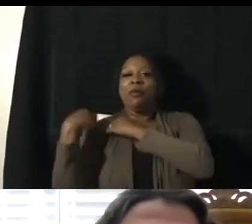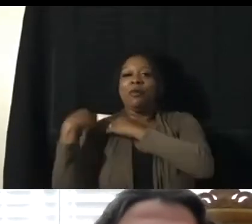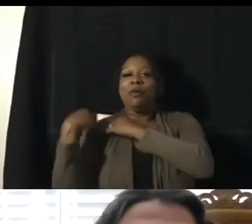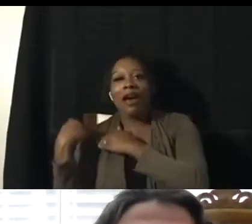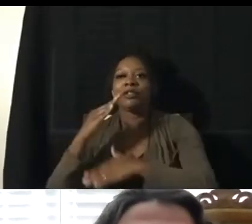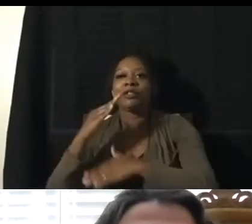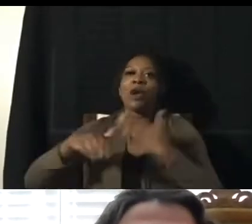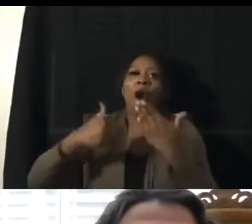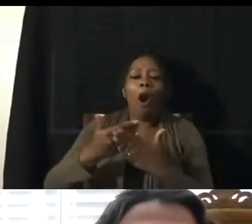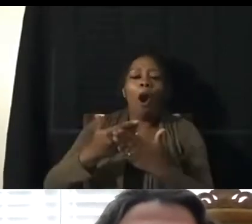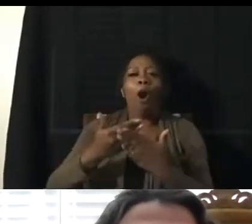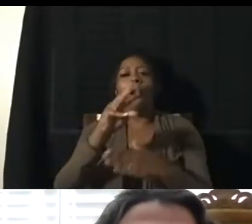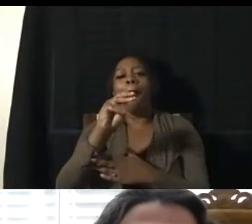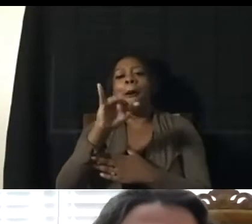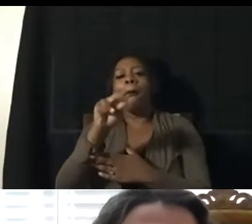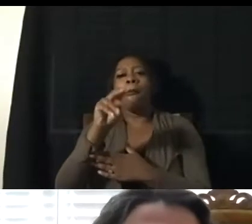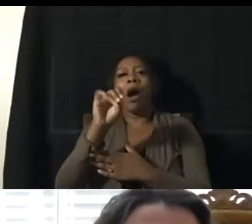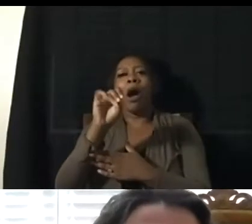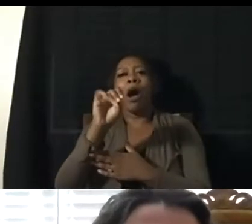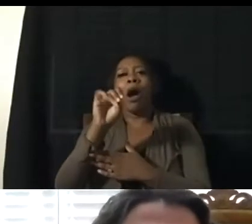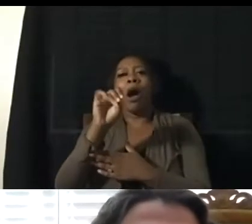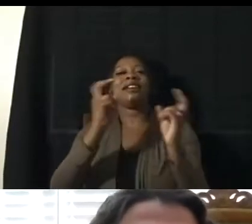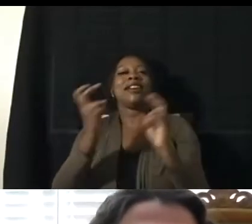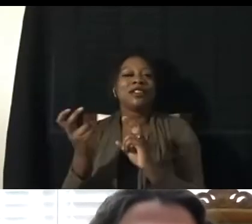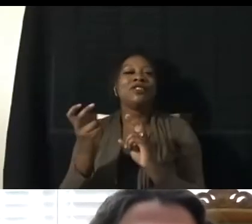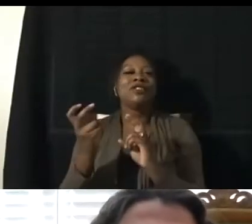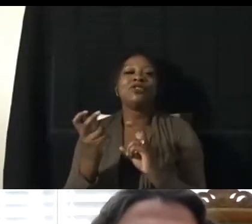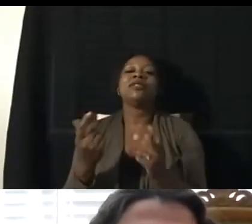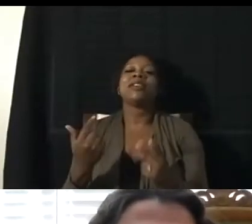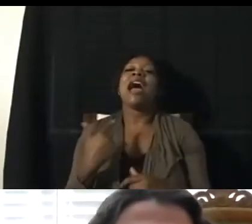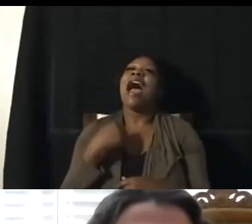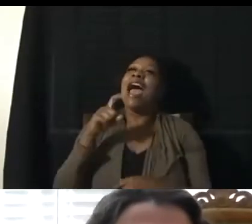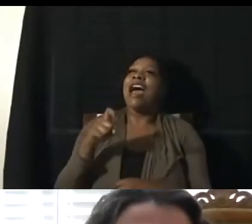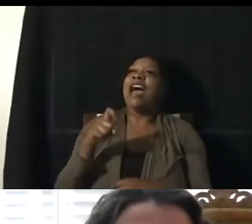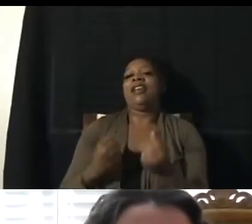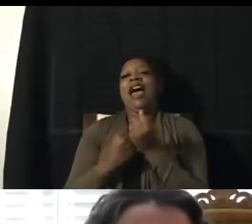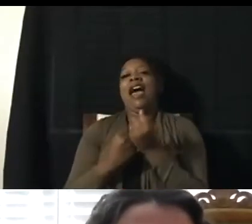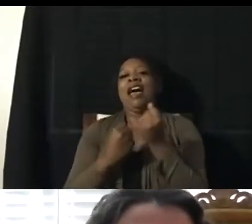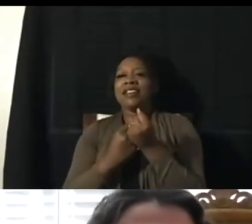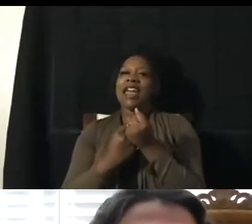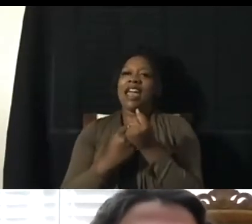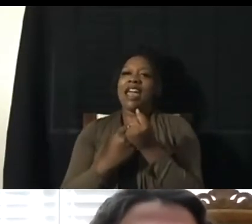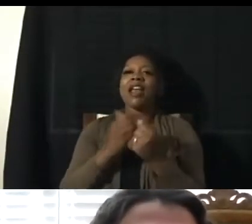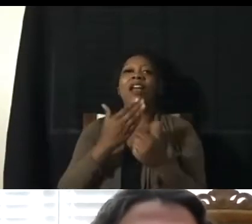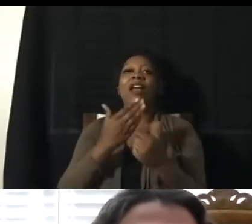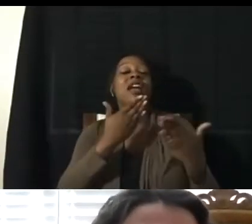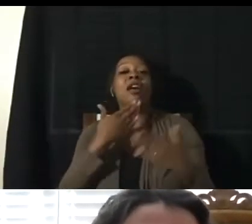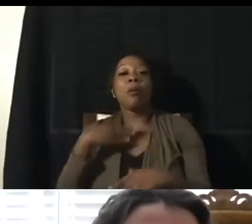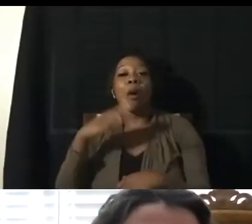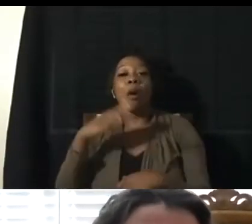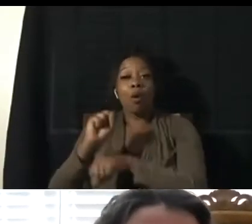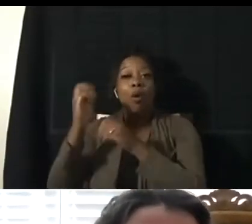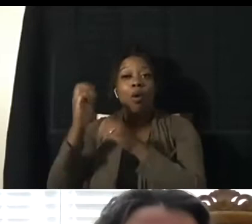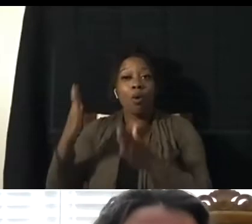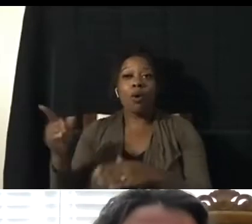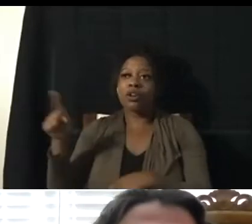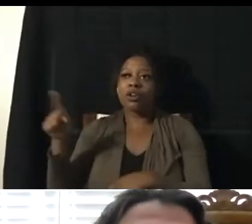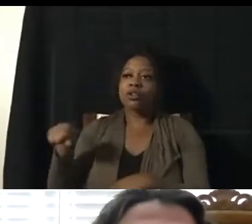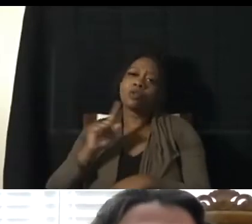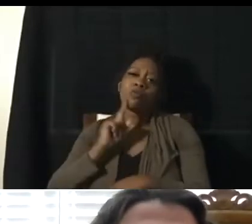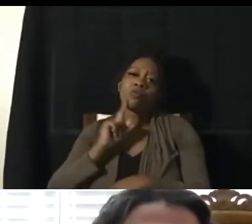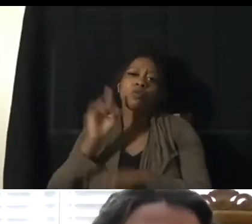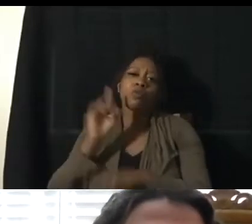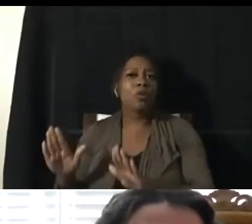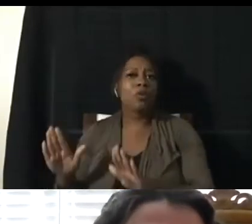issues. And so I've really had to kind of advocate, and thankfully, my coworkers are really great about letting me, they